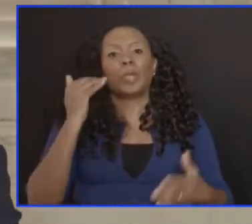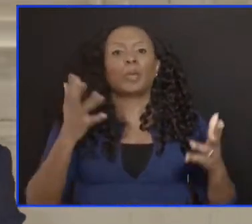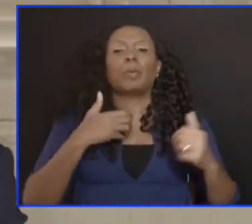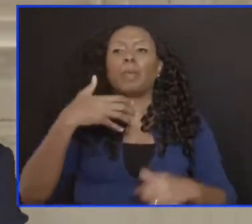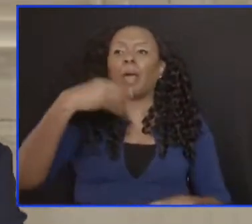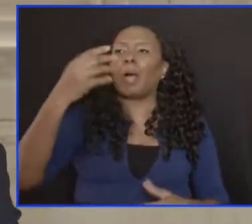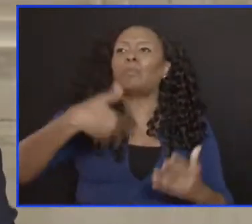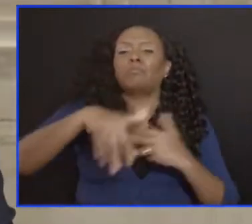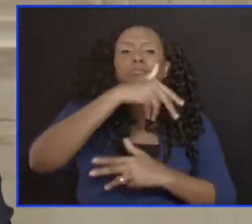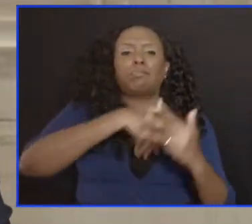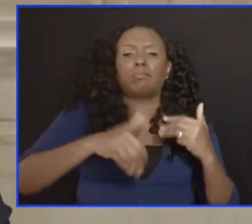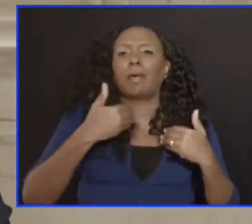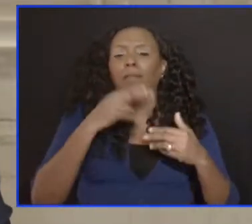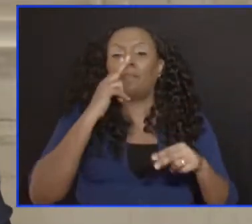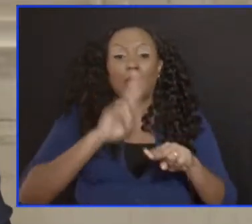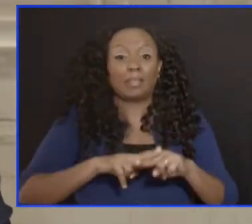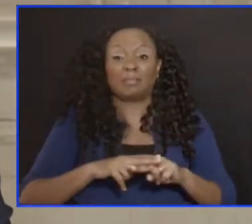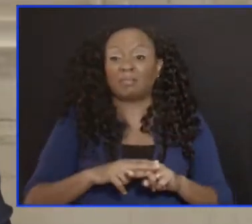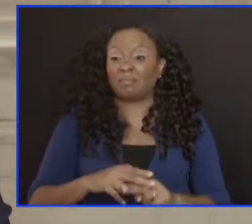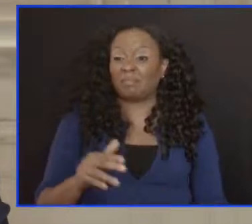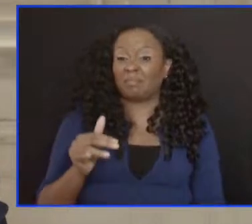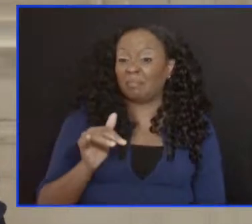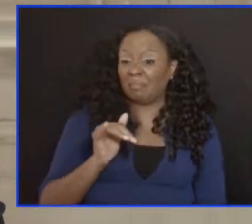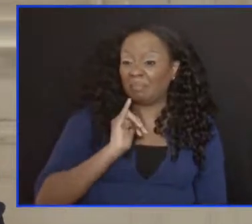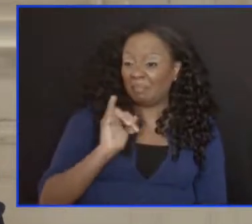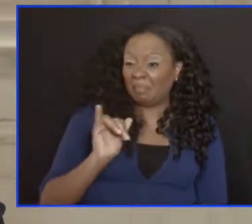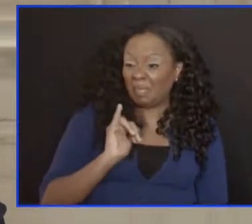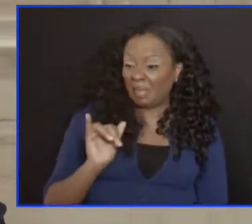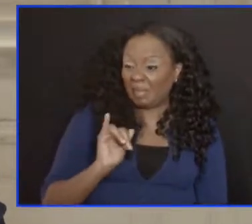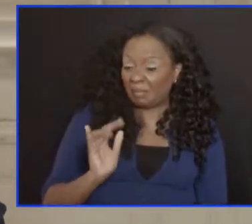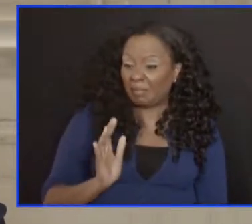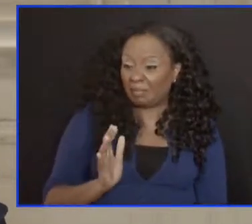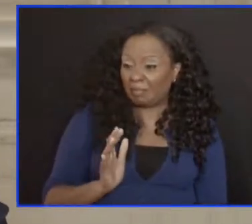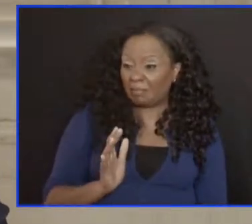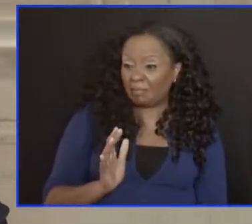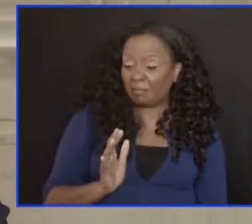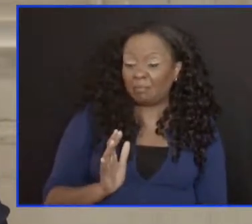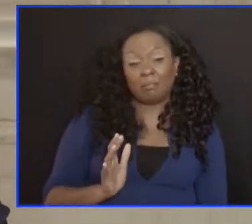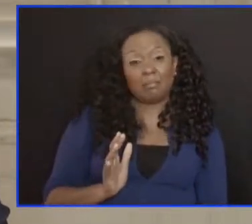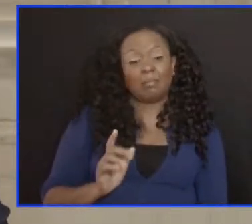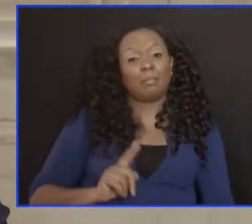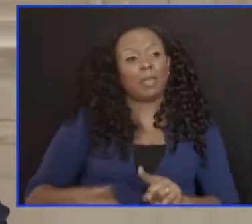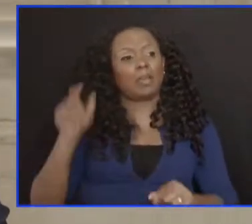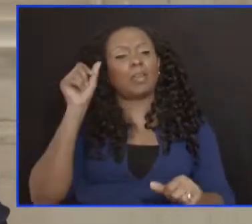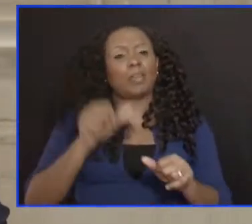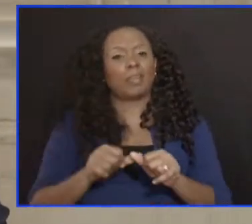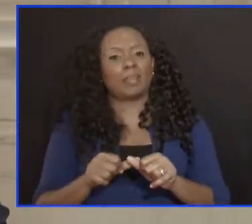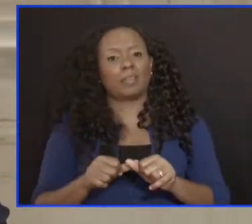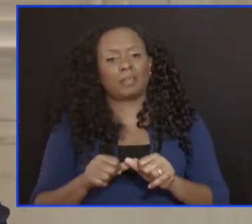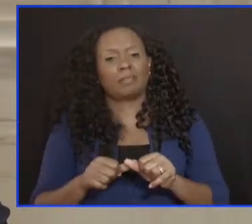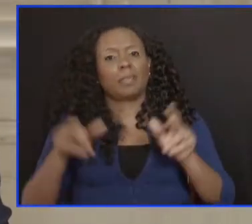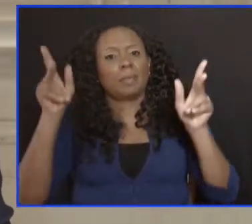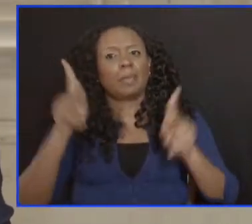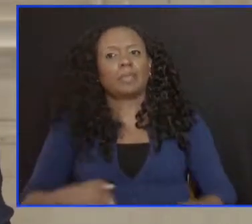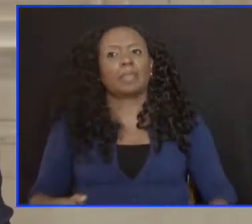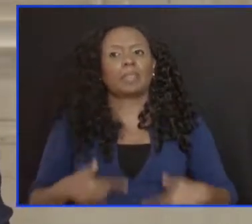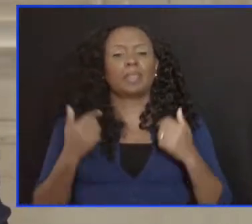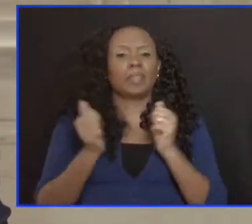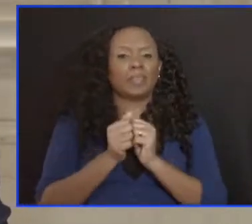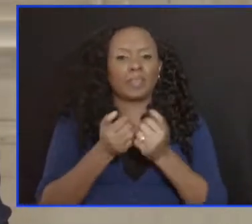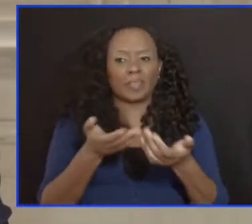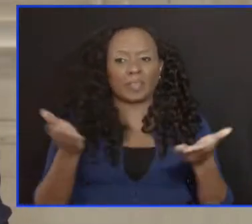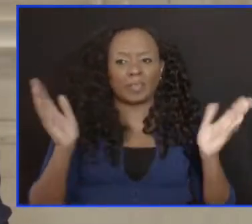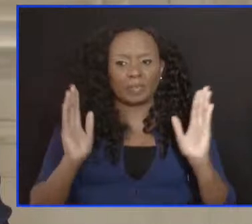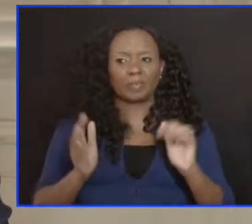know you want to have fun. Me too, right? I know you want to fly out, but still be conscious of that person in the household. And going back to say, to me,